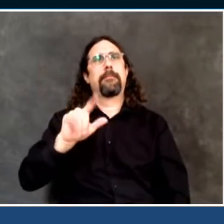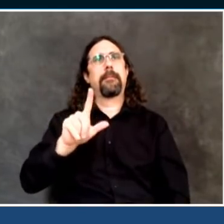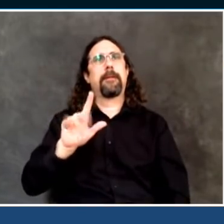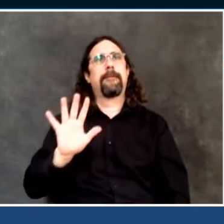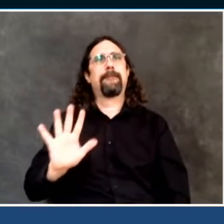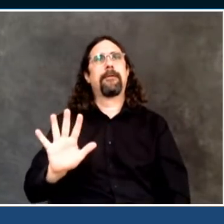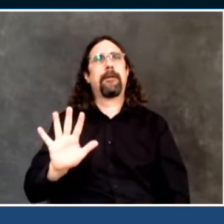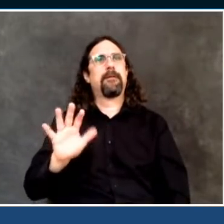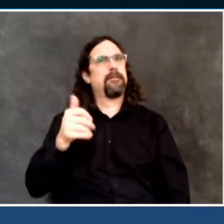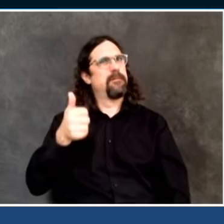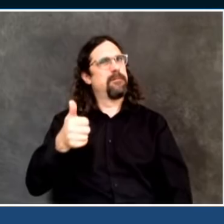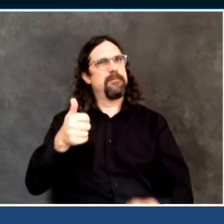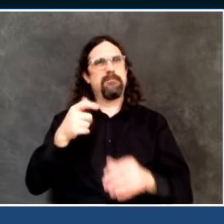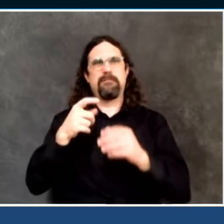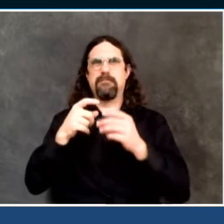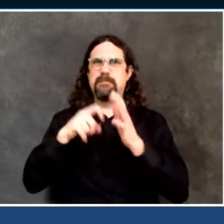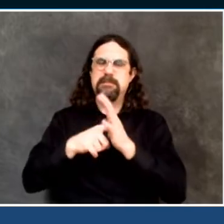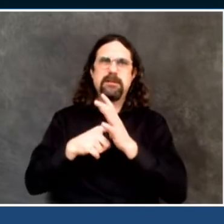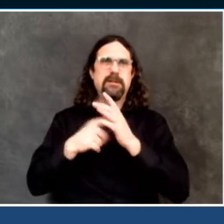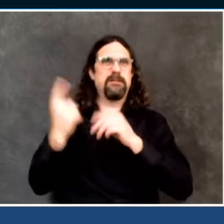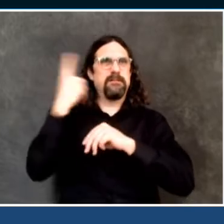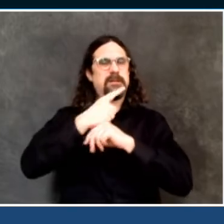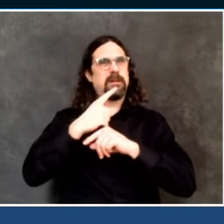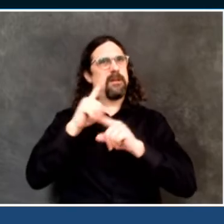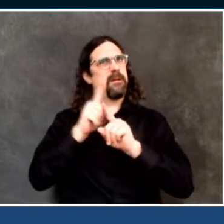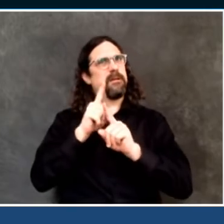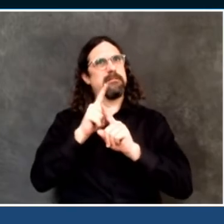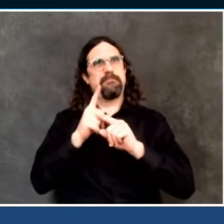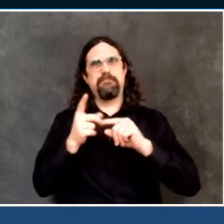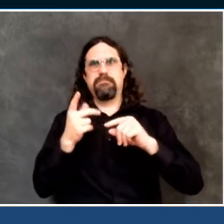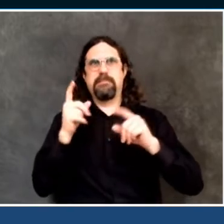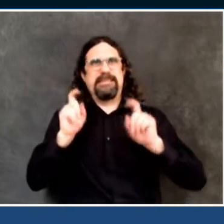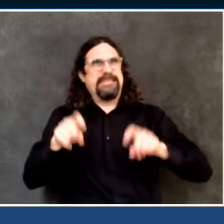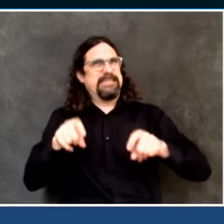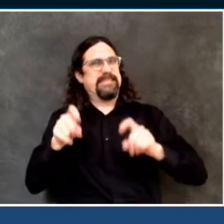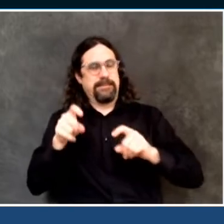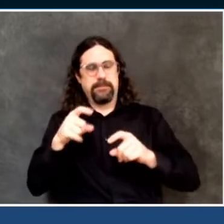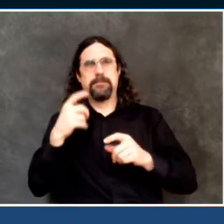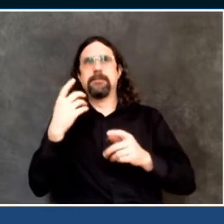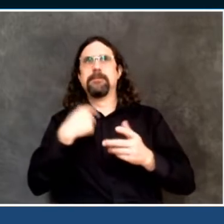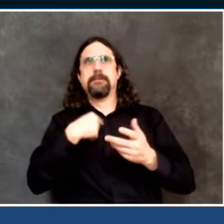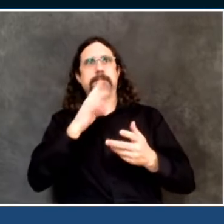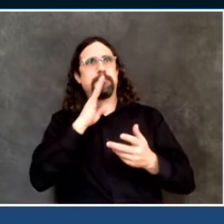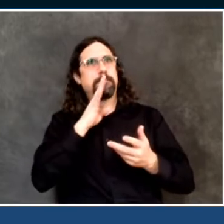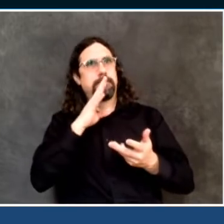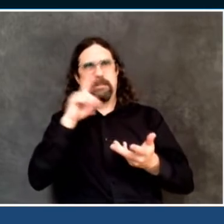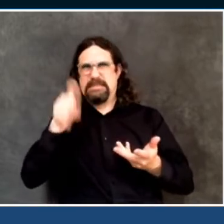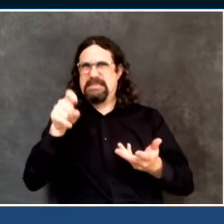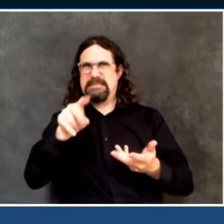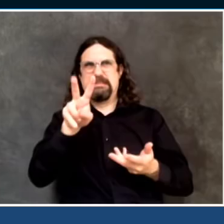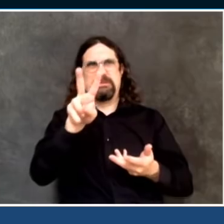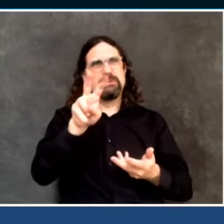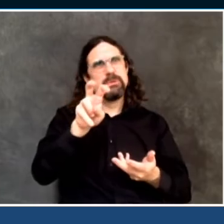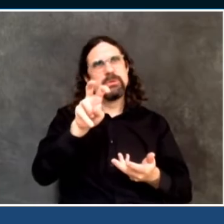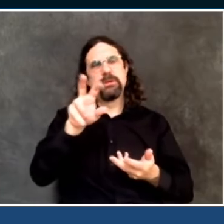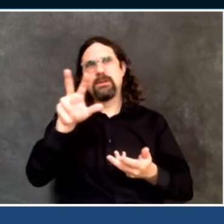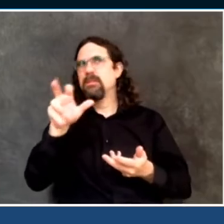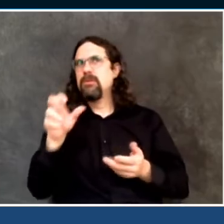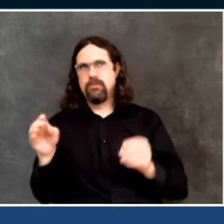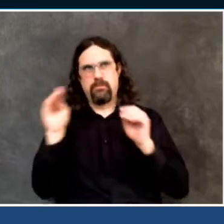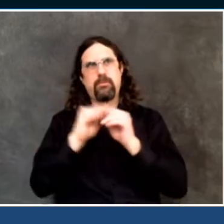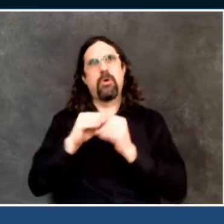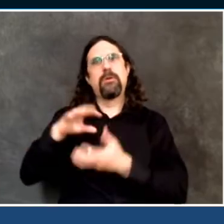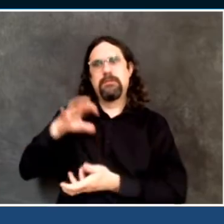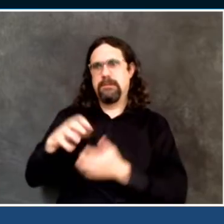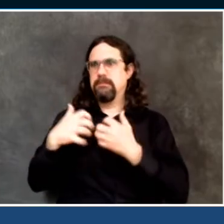that number has come down. And it looks like that number is more like 100 or even less in terms of the number of